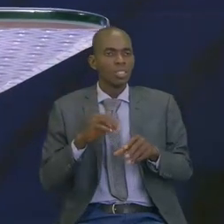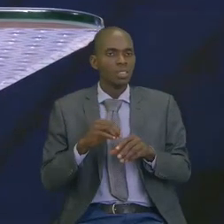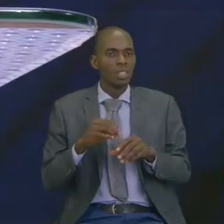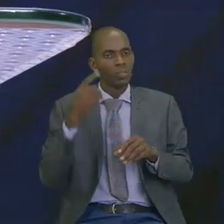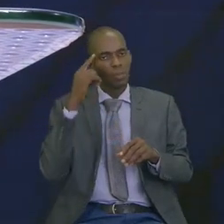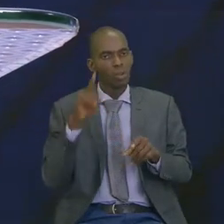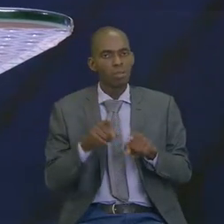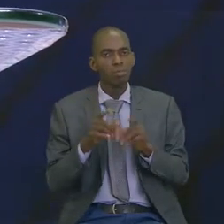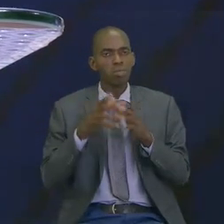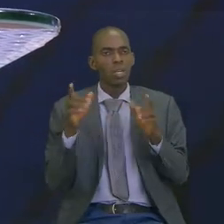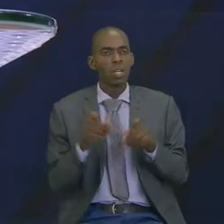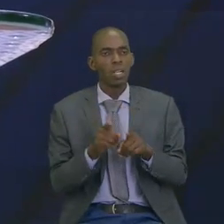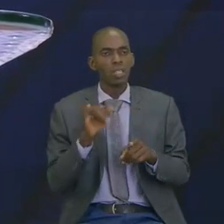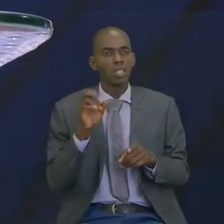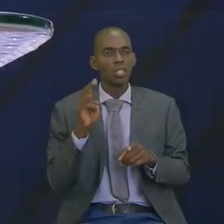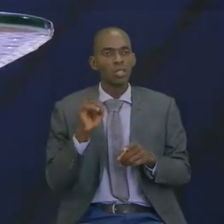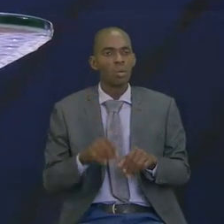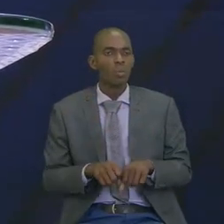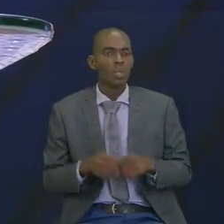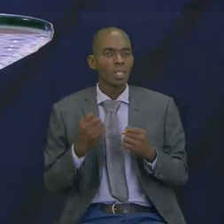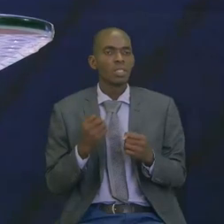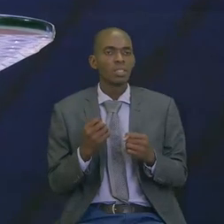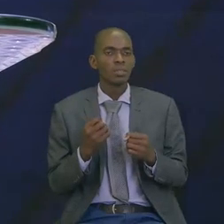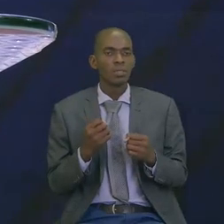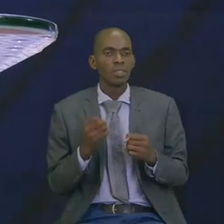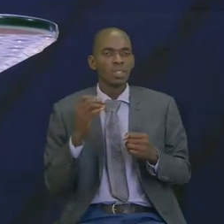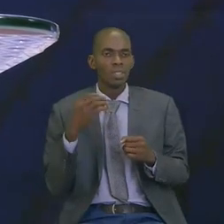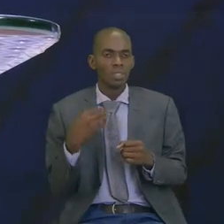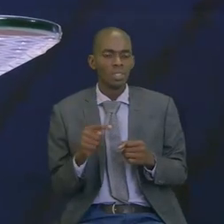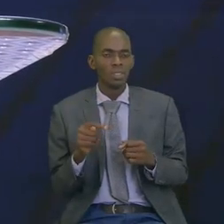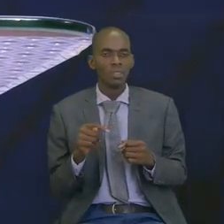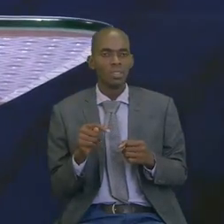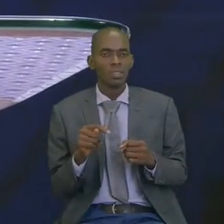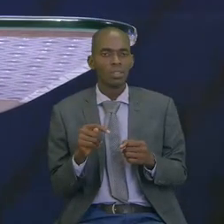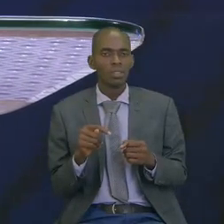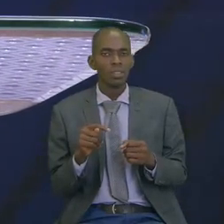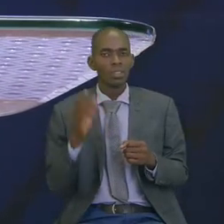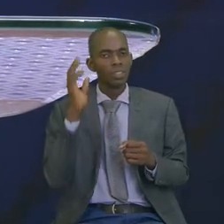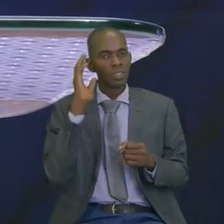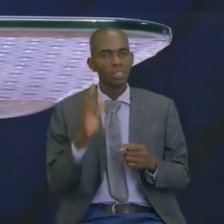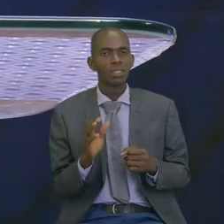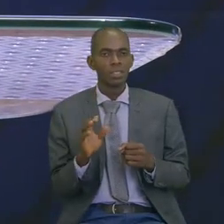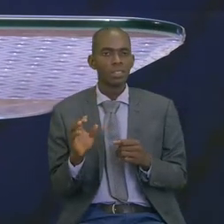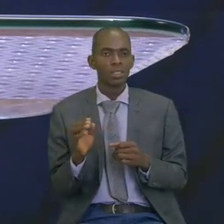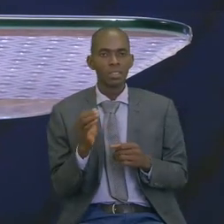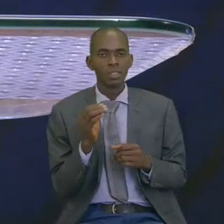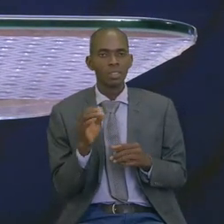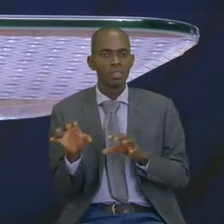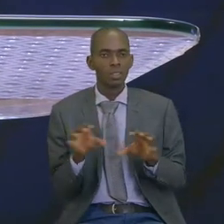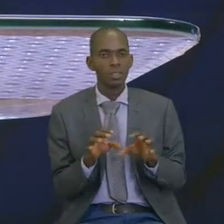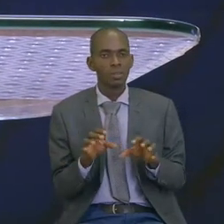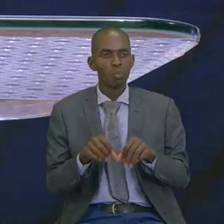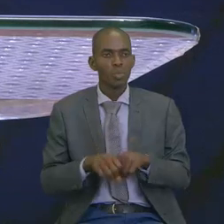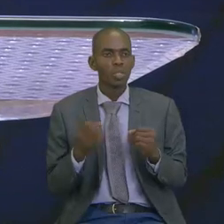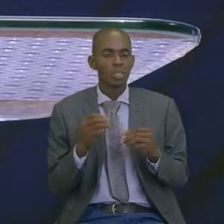as iron that breaketh all these shall each break in pieces and bruise.